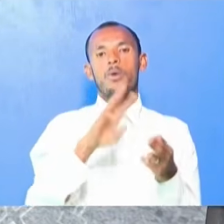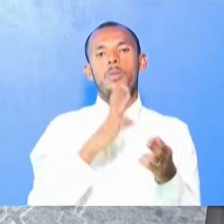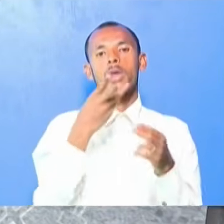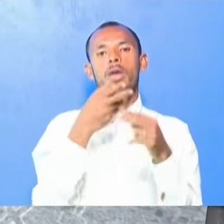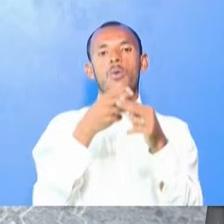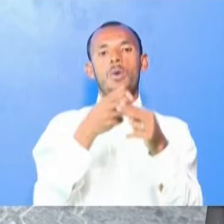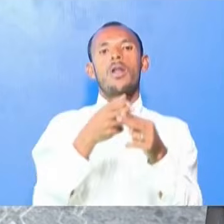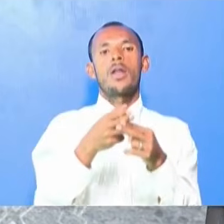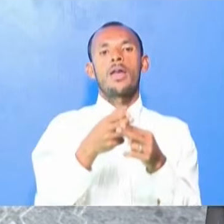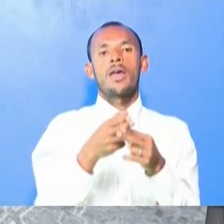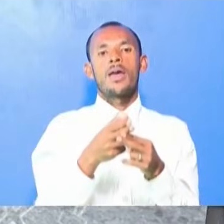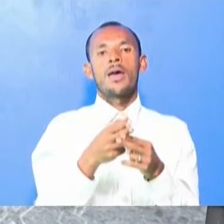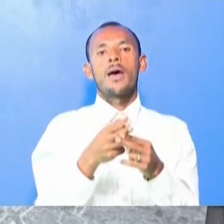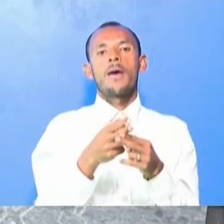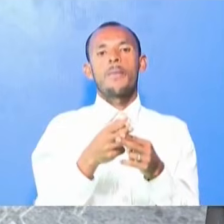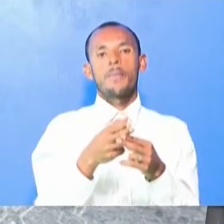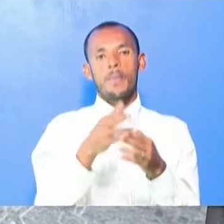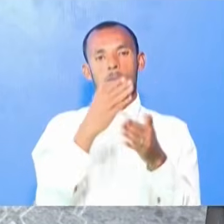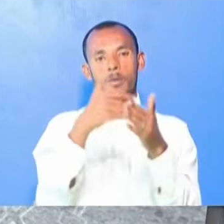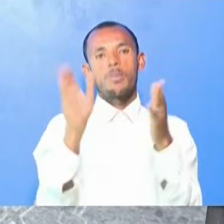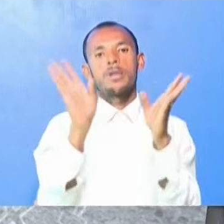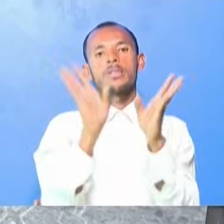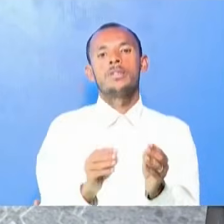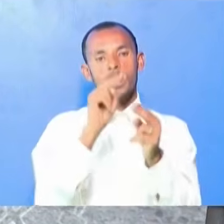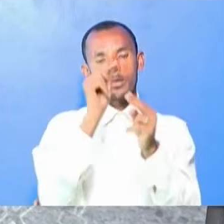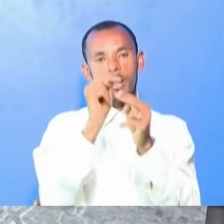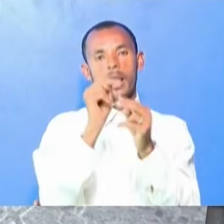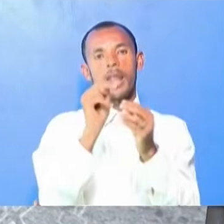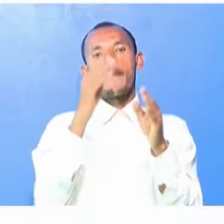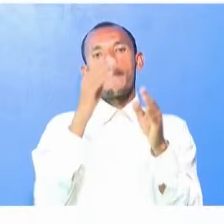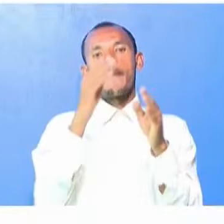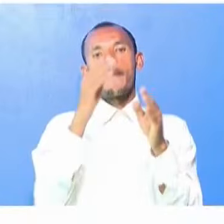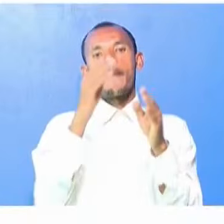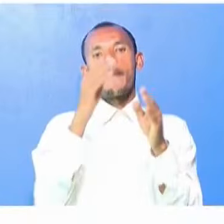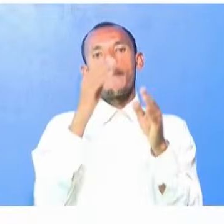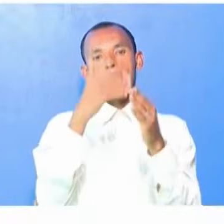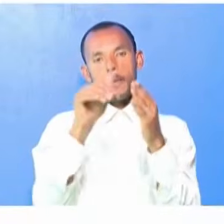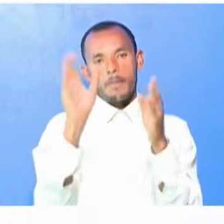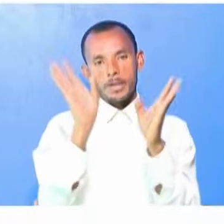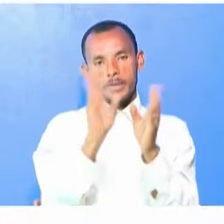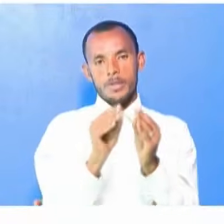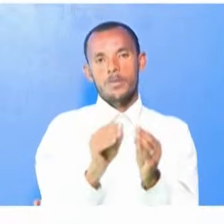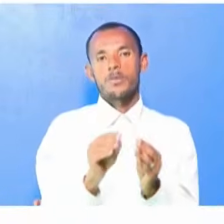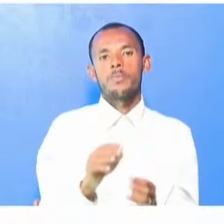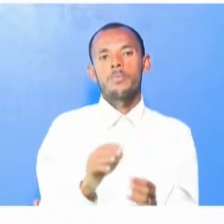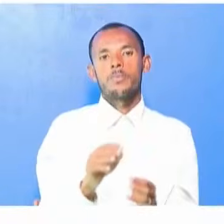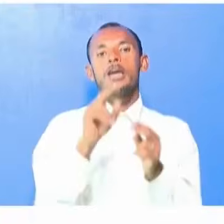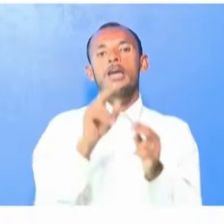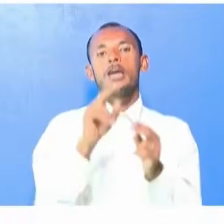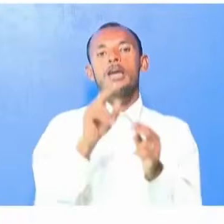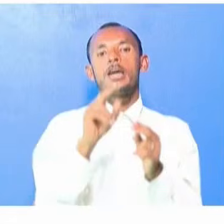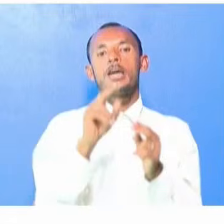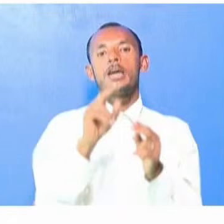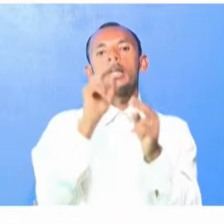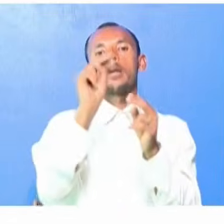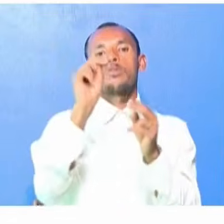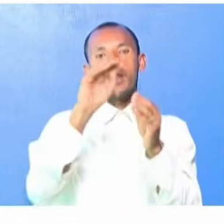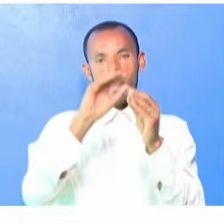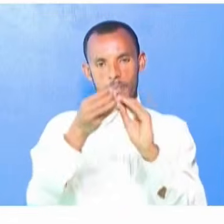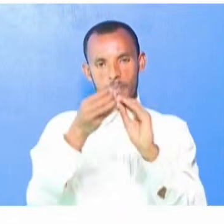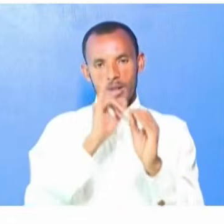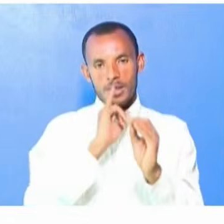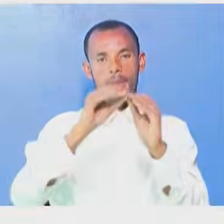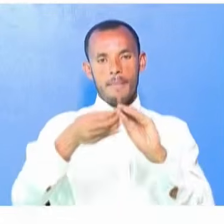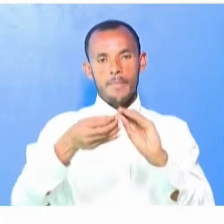a proper subset. Therefore, the set of natural numbers are right in this form. The set of natural number